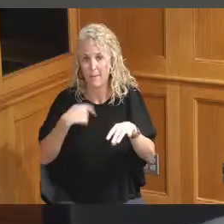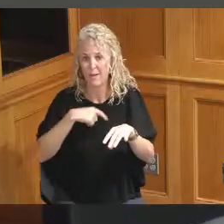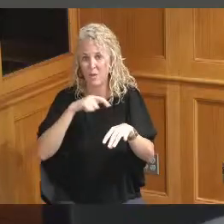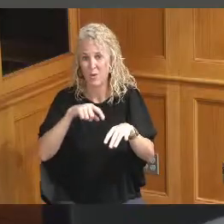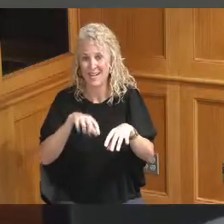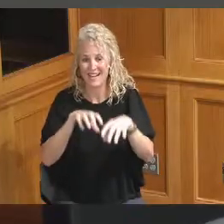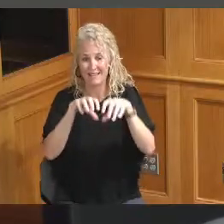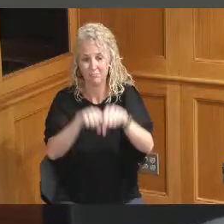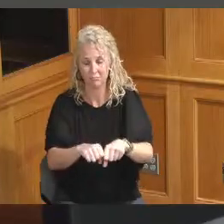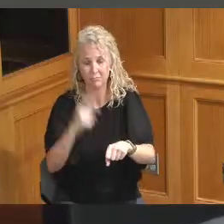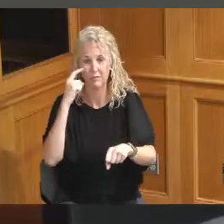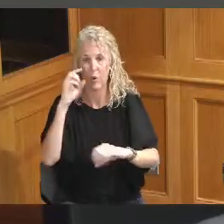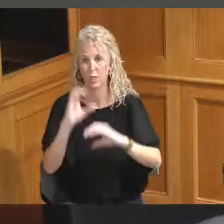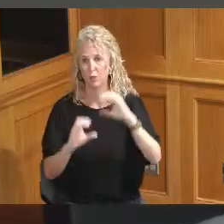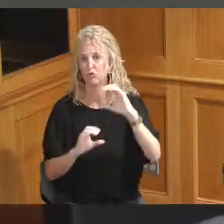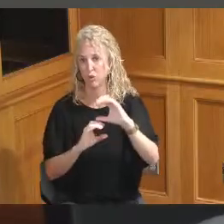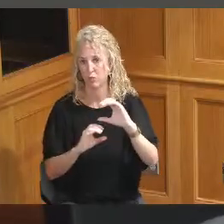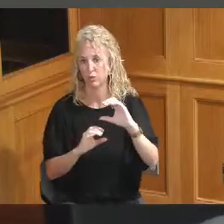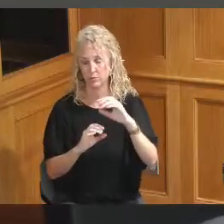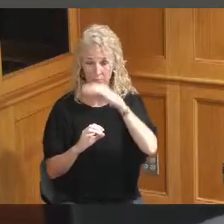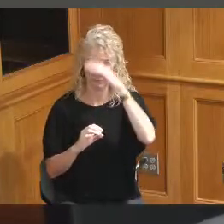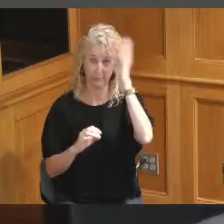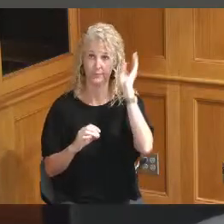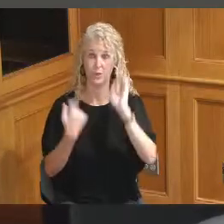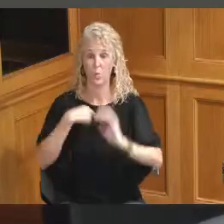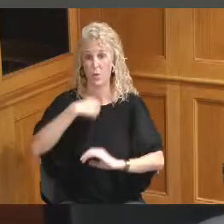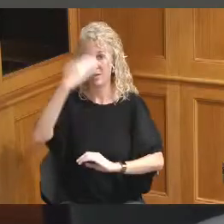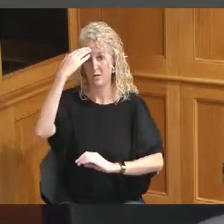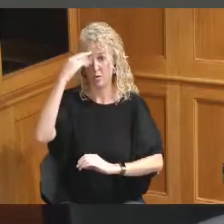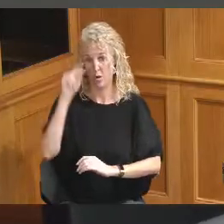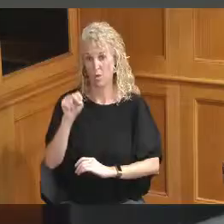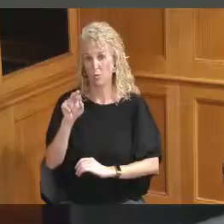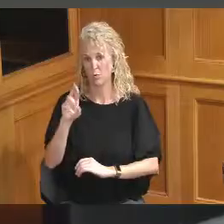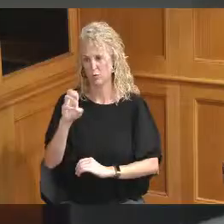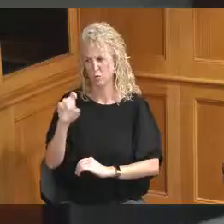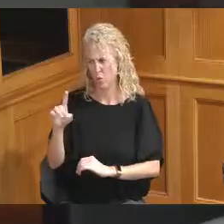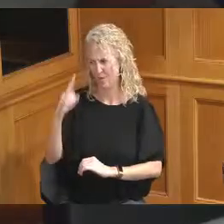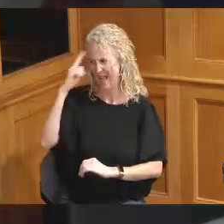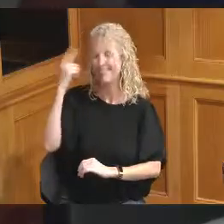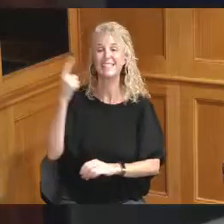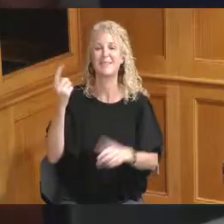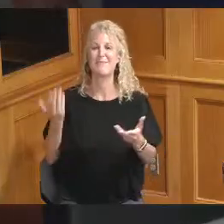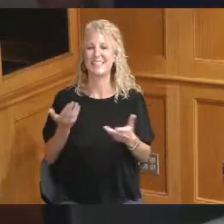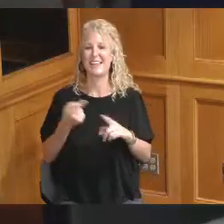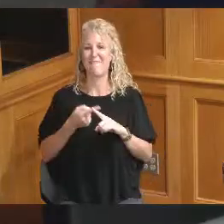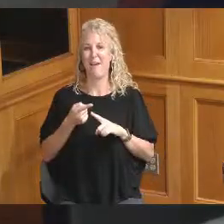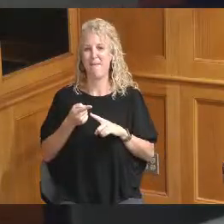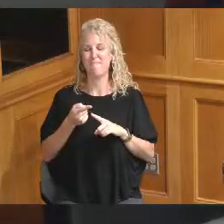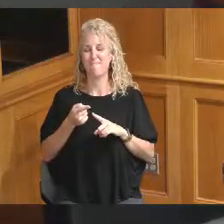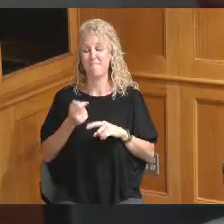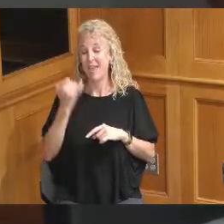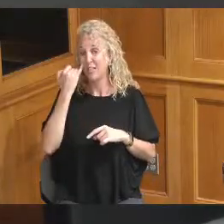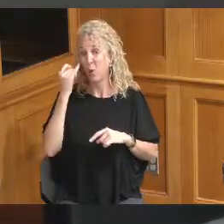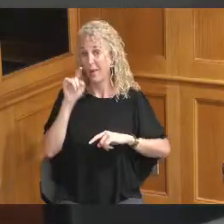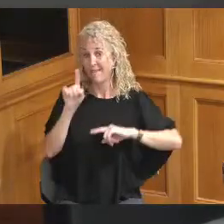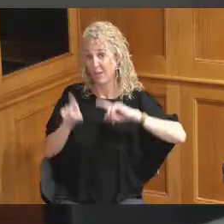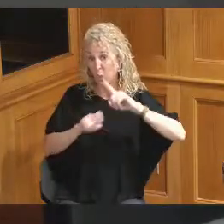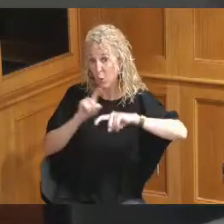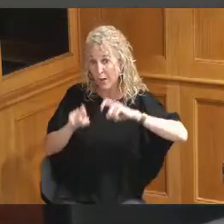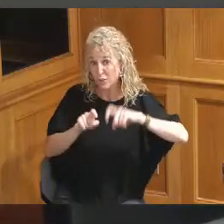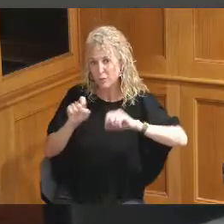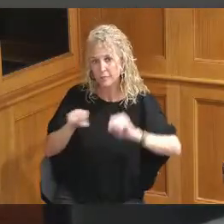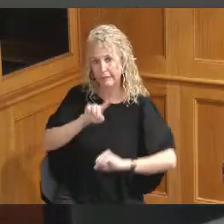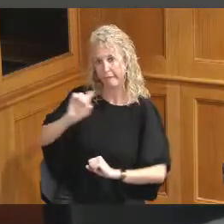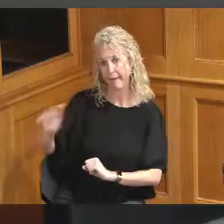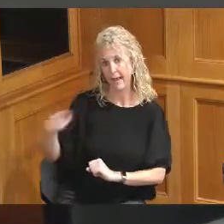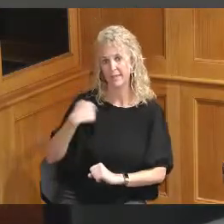that construction project. I believe Noah from Norwood is here. Oh, he's in the back. I don't have my glasses on. If there's any questions about it, but